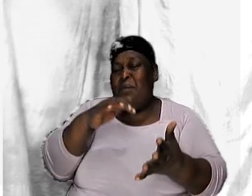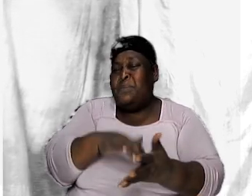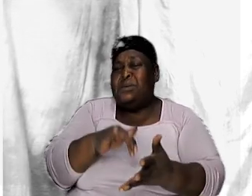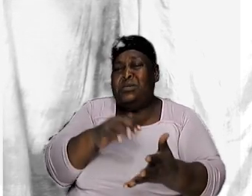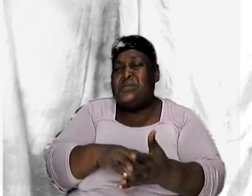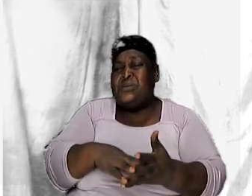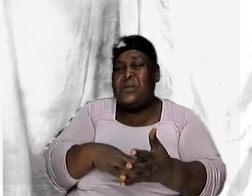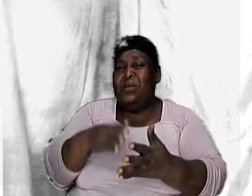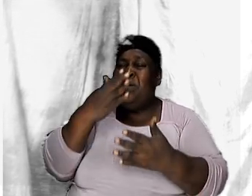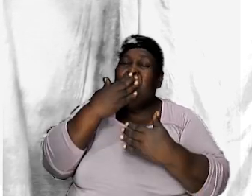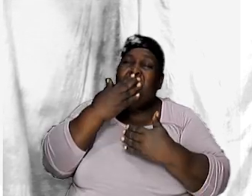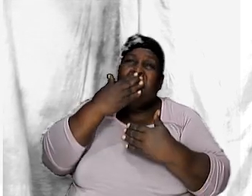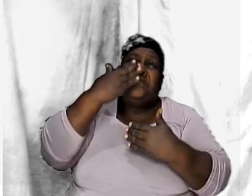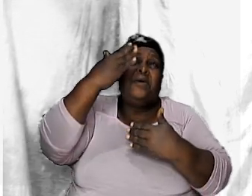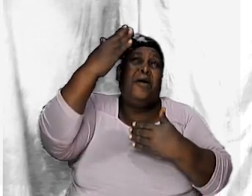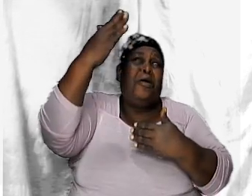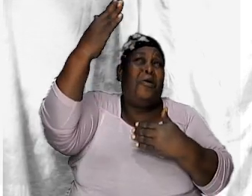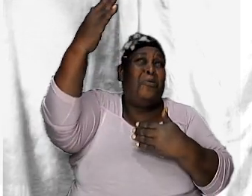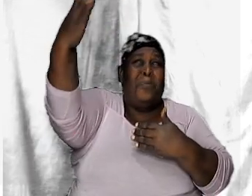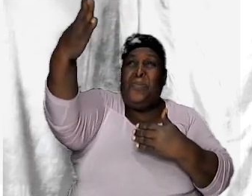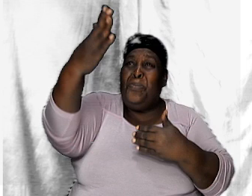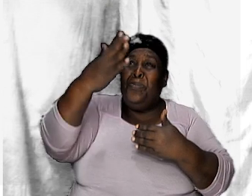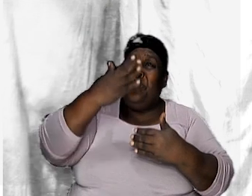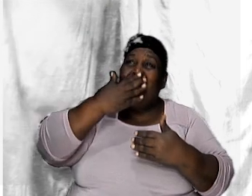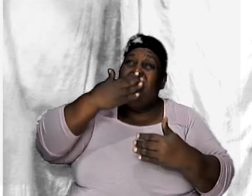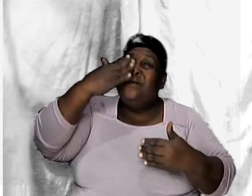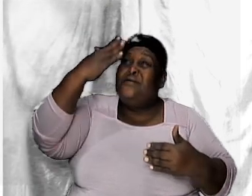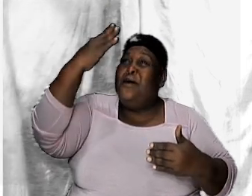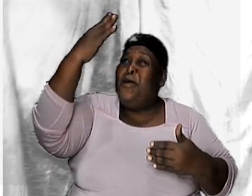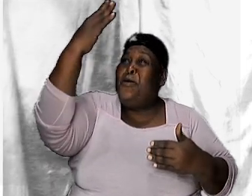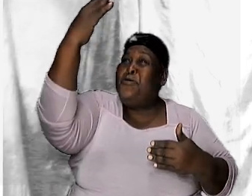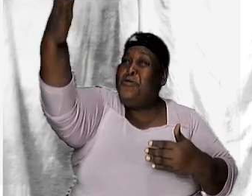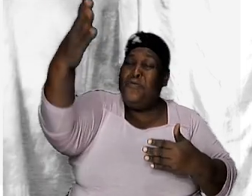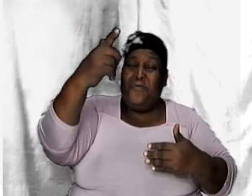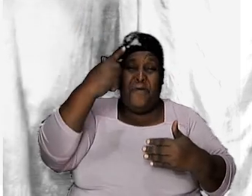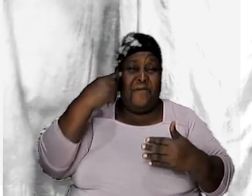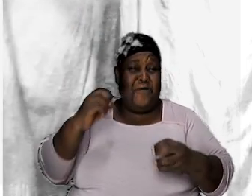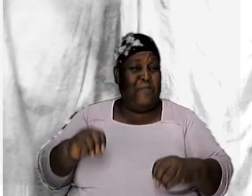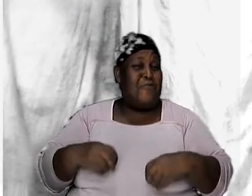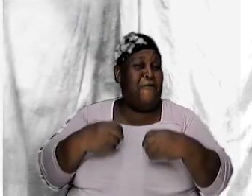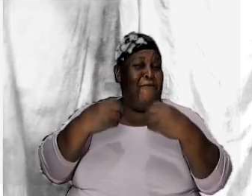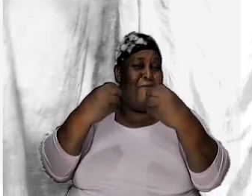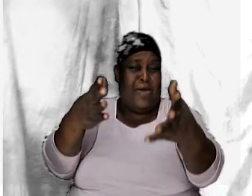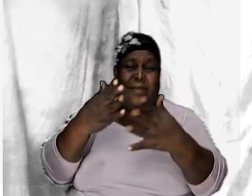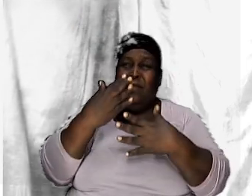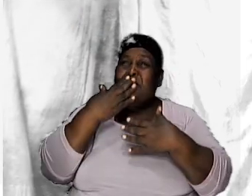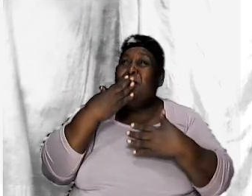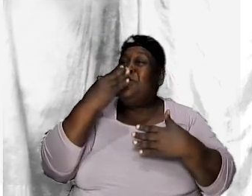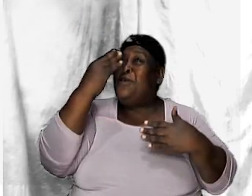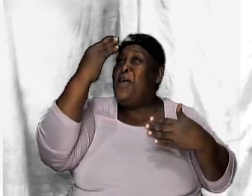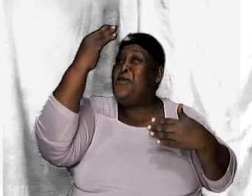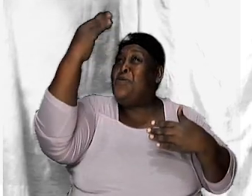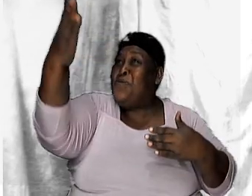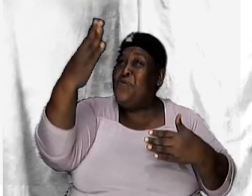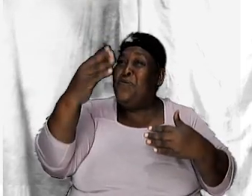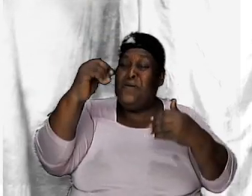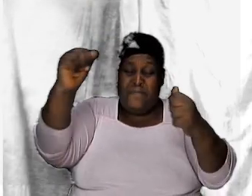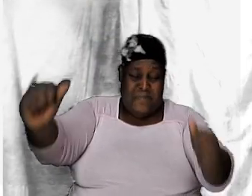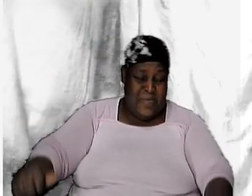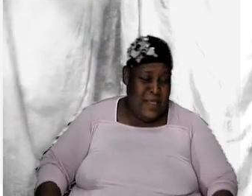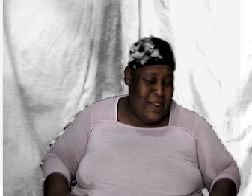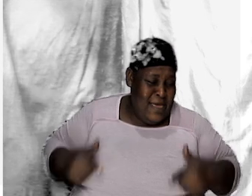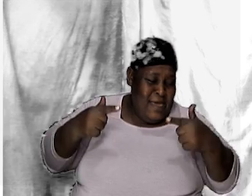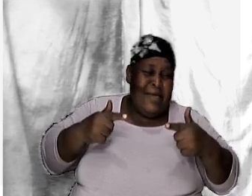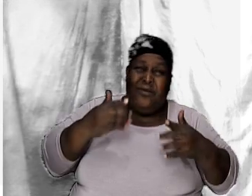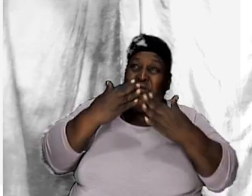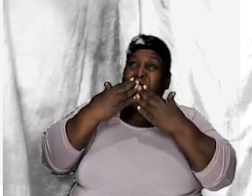God, thank you for something. Tell him, thank you for providing. Thank you for giving you life. Thank you for giving you strength.